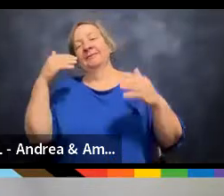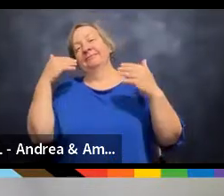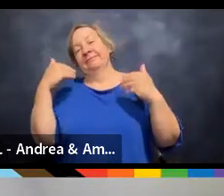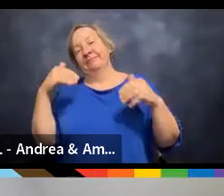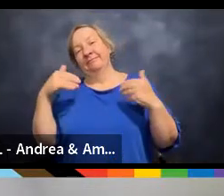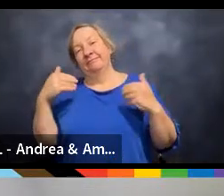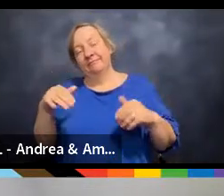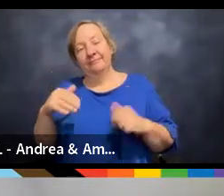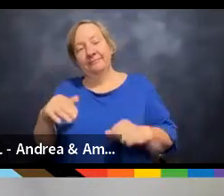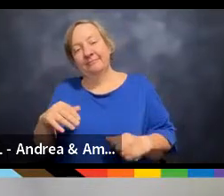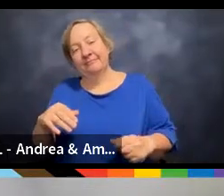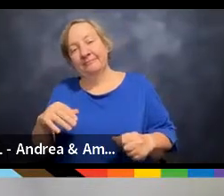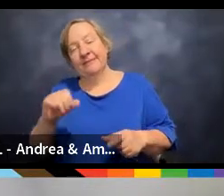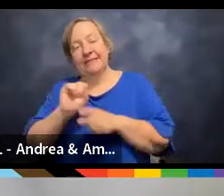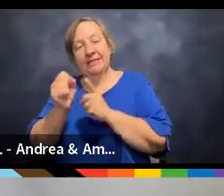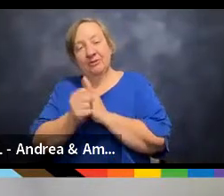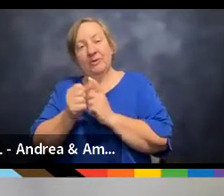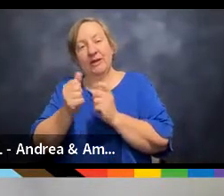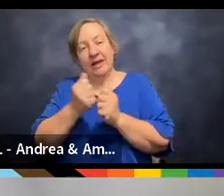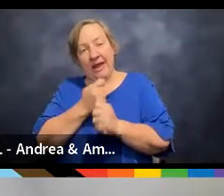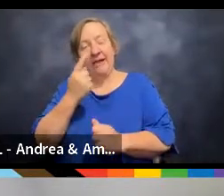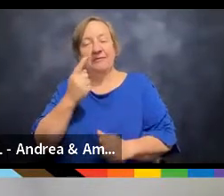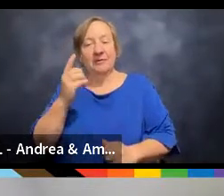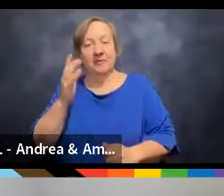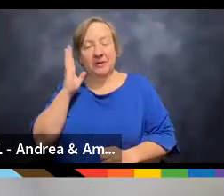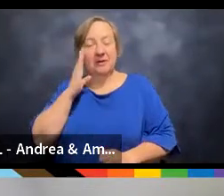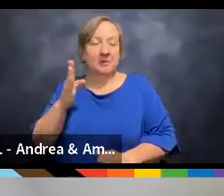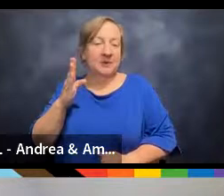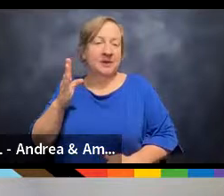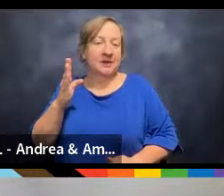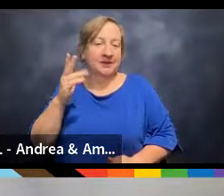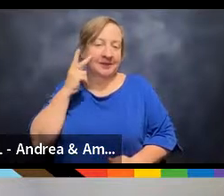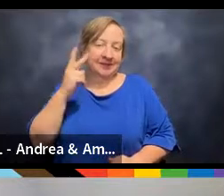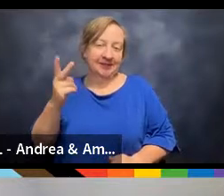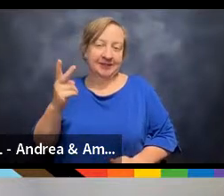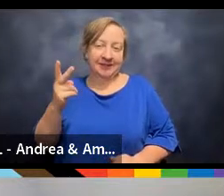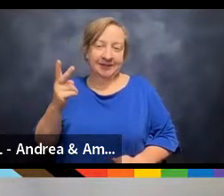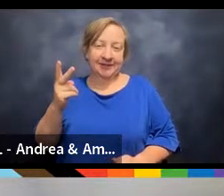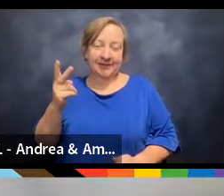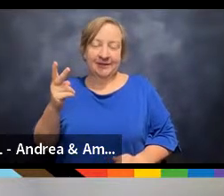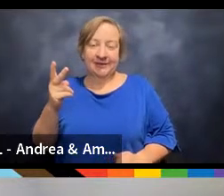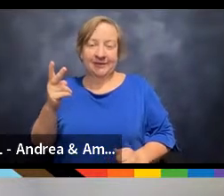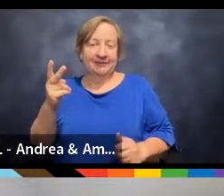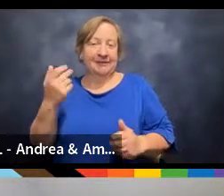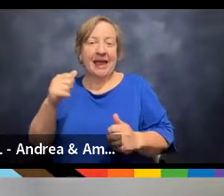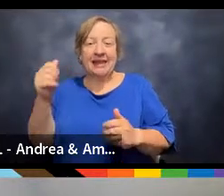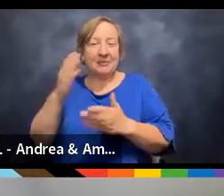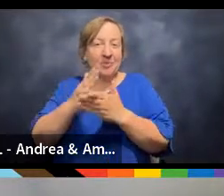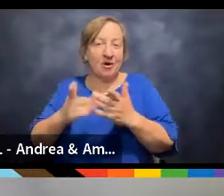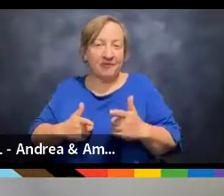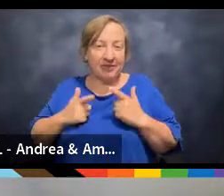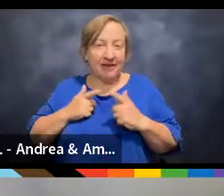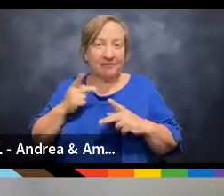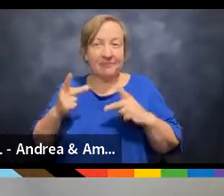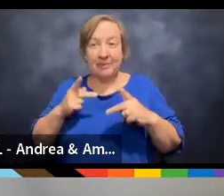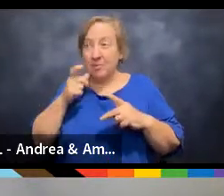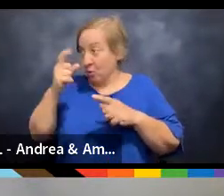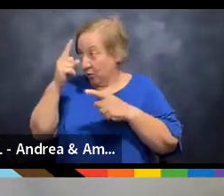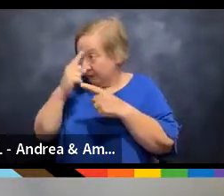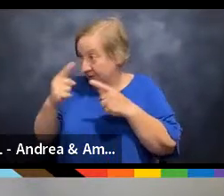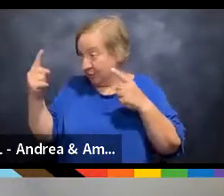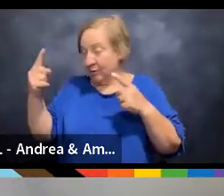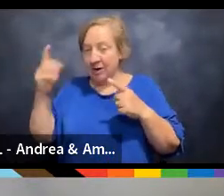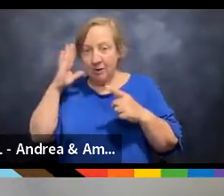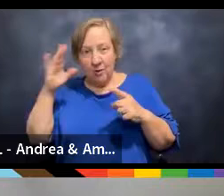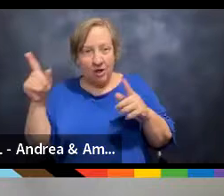phenomenon that everybody will see in any aspect of life. Folks who disagree with you will